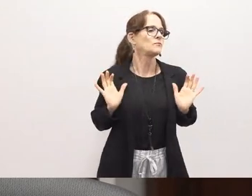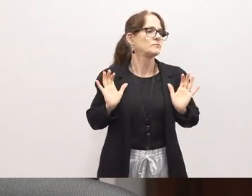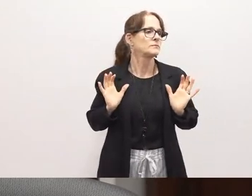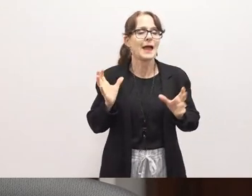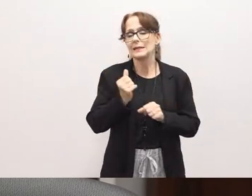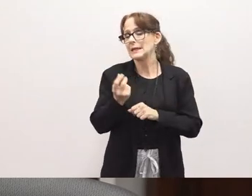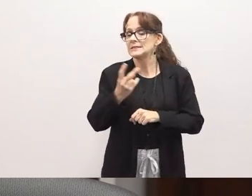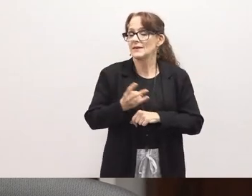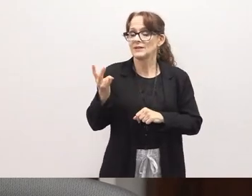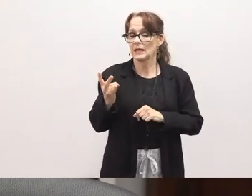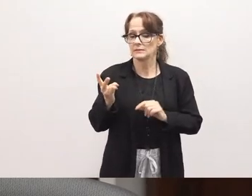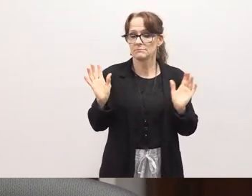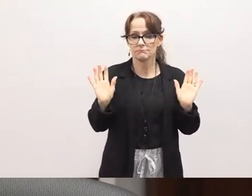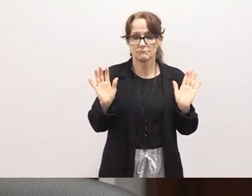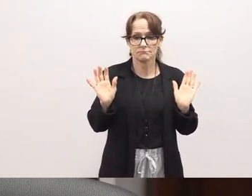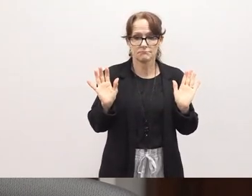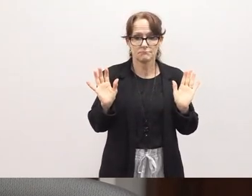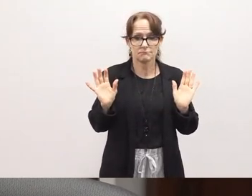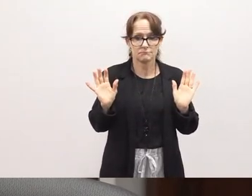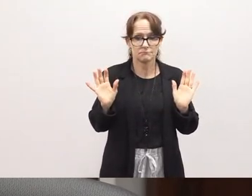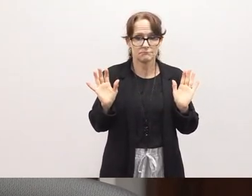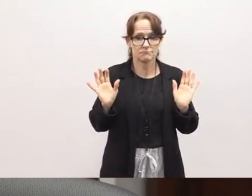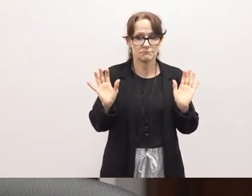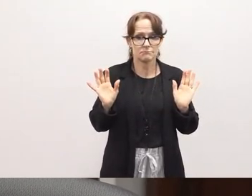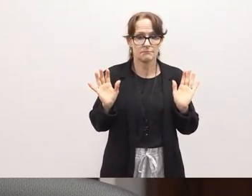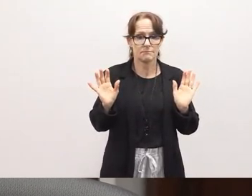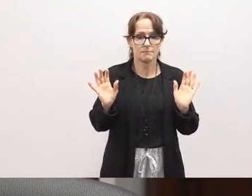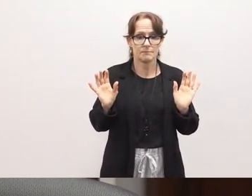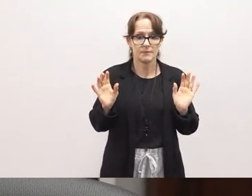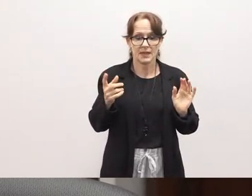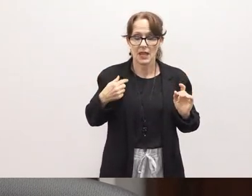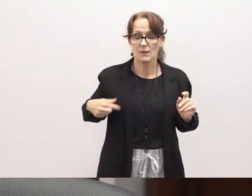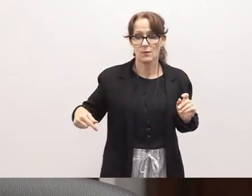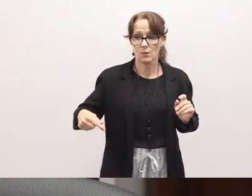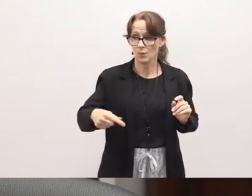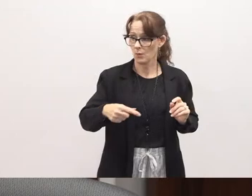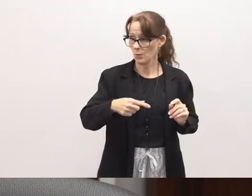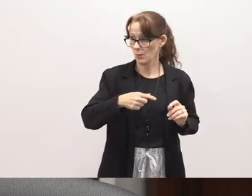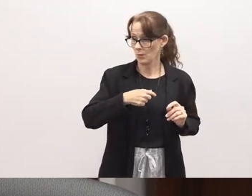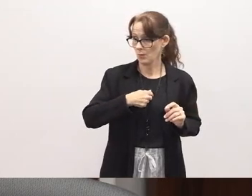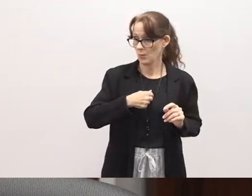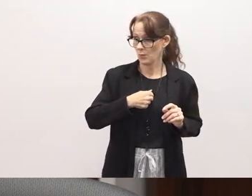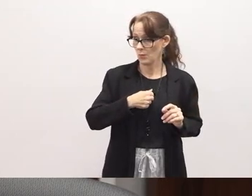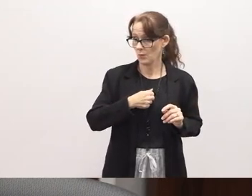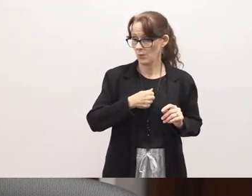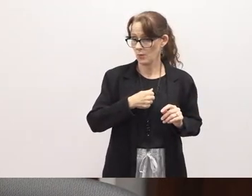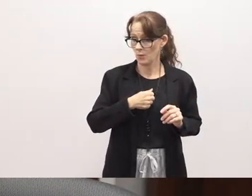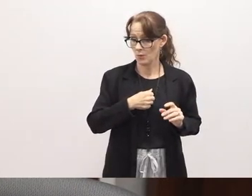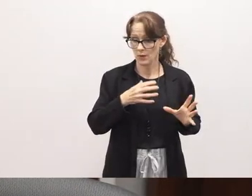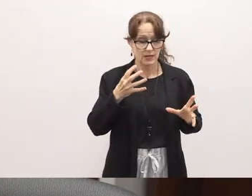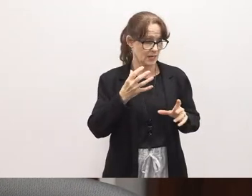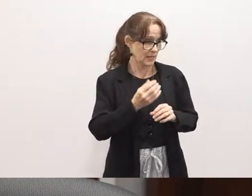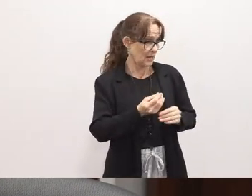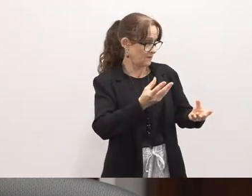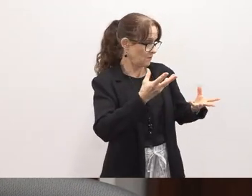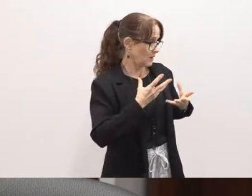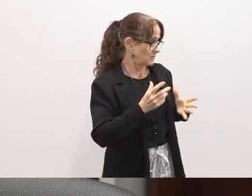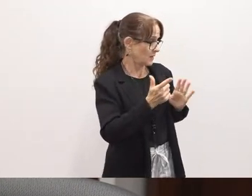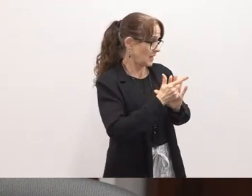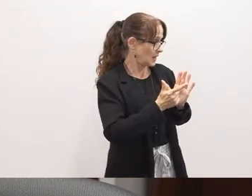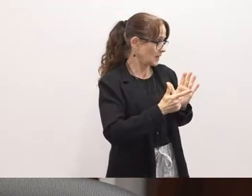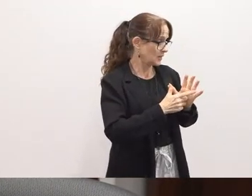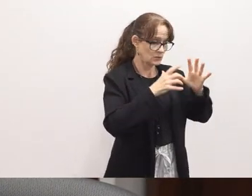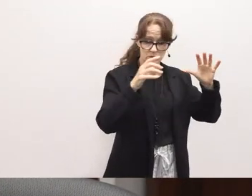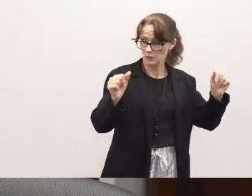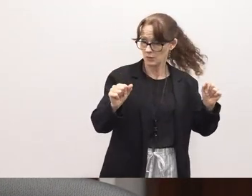get it 7 days in advance. So unless we hear otherwise from our executive staff, from our legal team, from